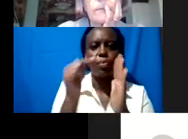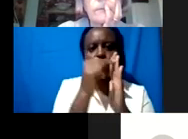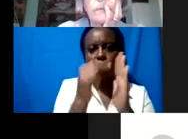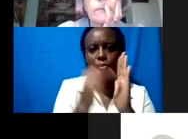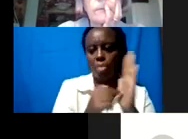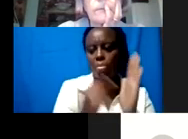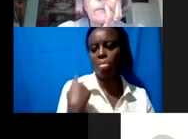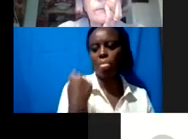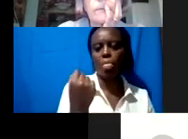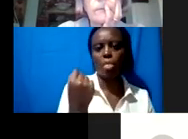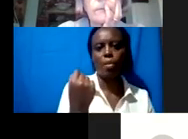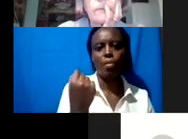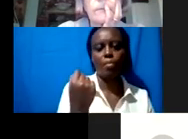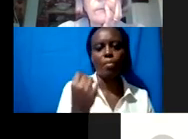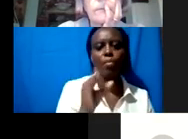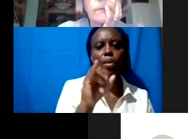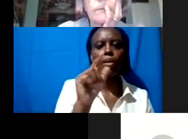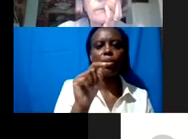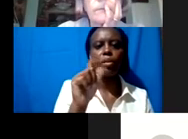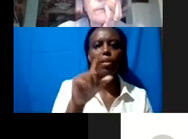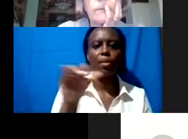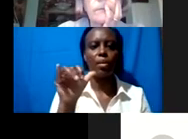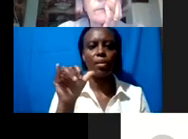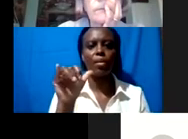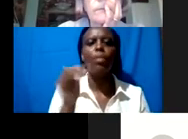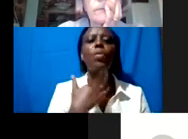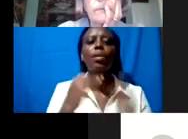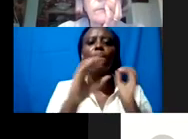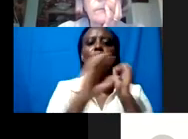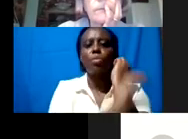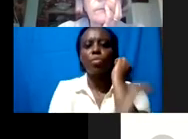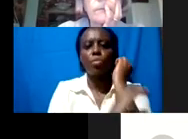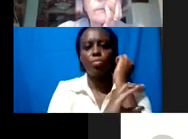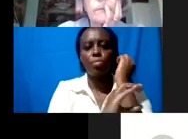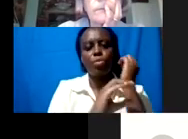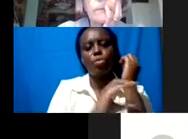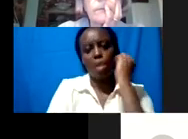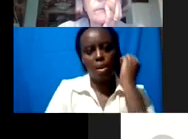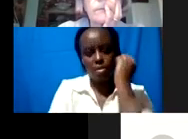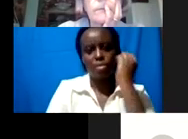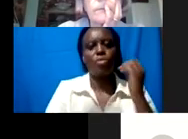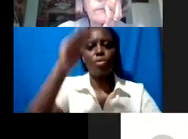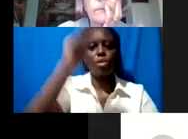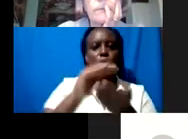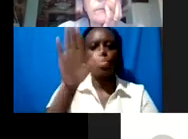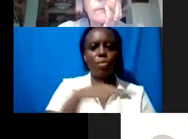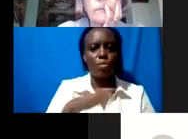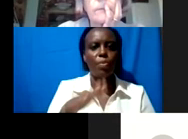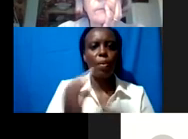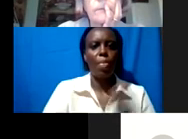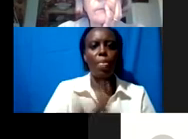recently Italy passed a referendum to reduce parliament. So in my view, while creating